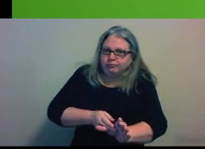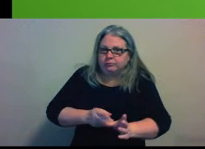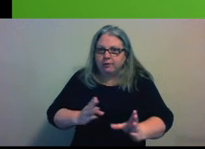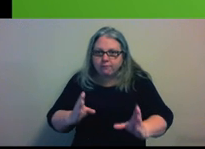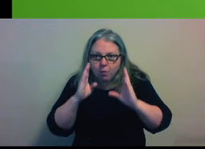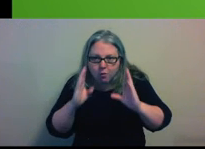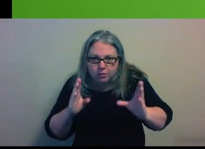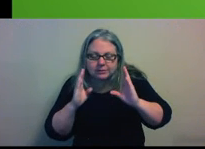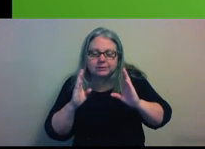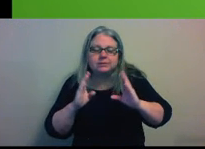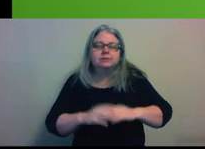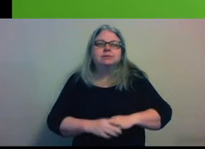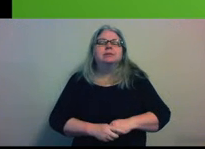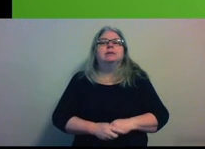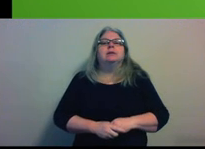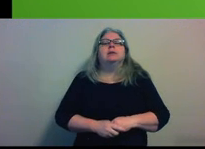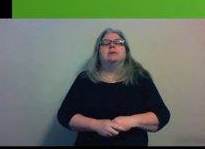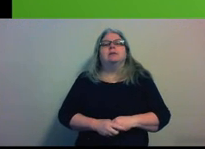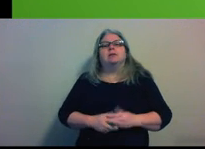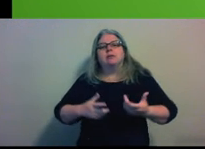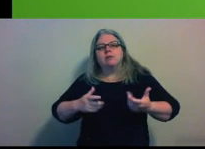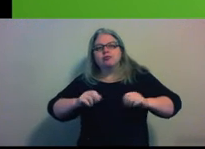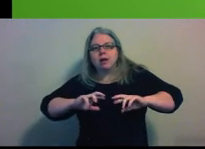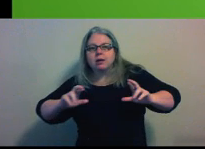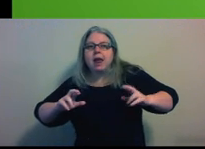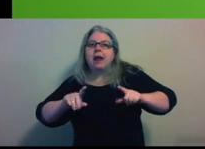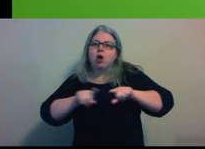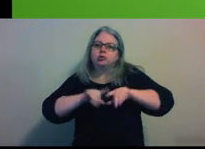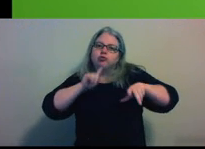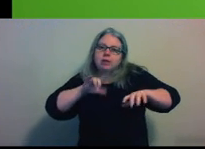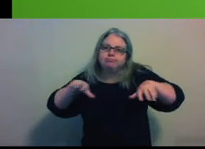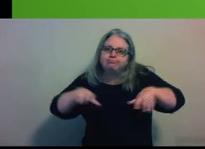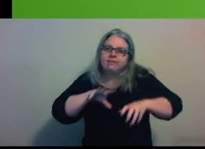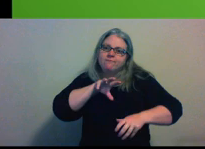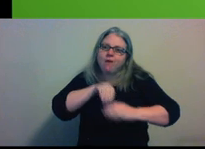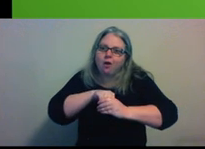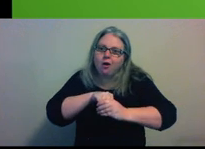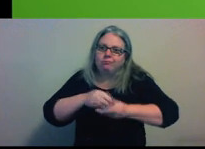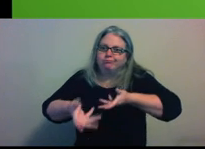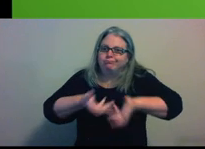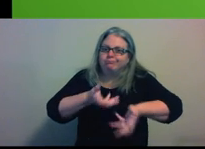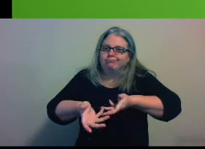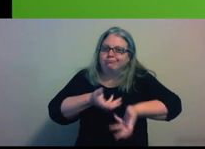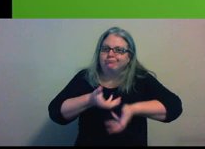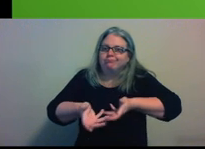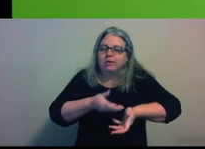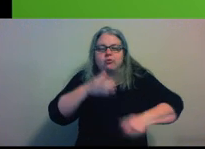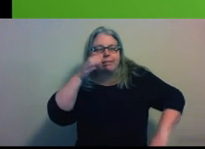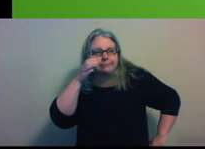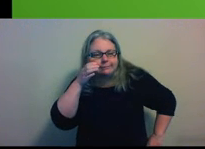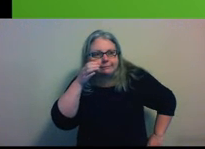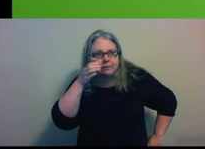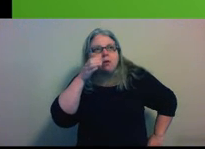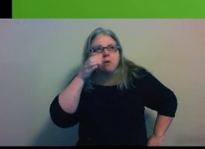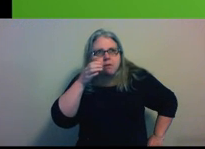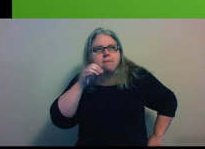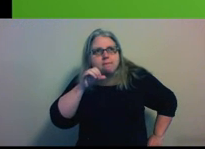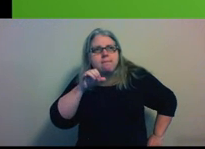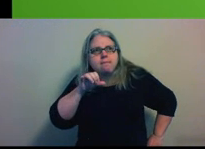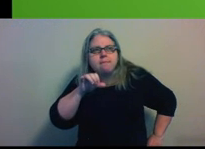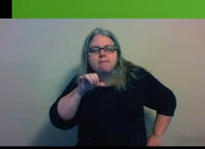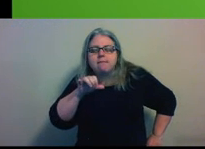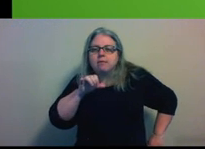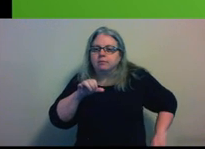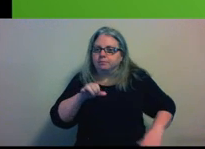That means you are focused, you are paying attention, you're also being an active participant, and that means you are actively listening to what